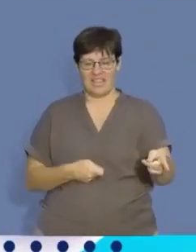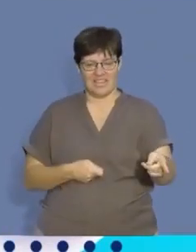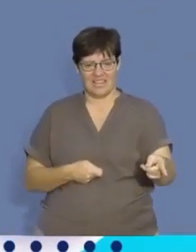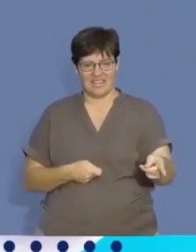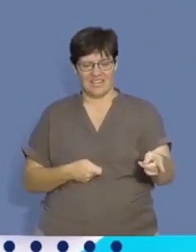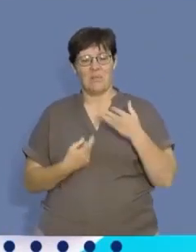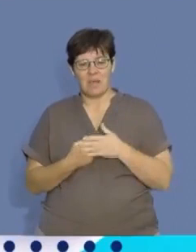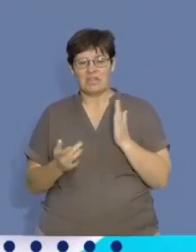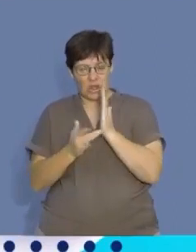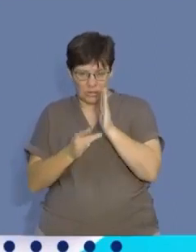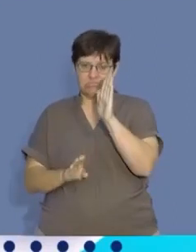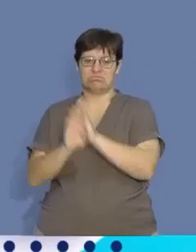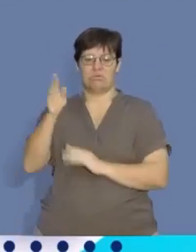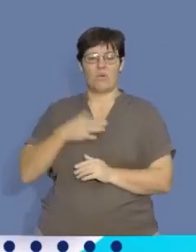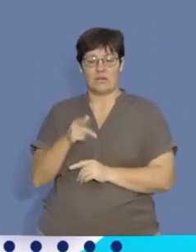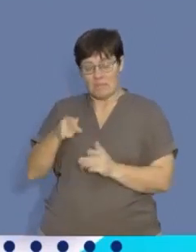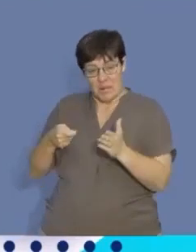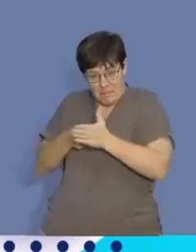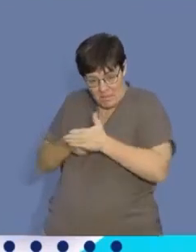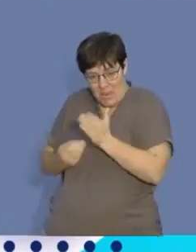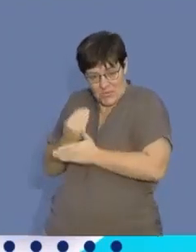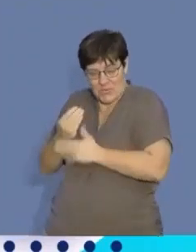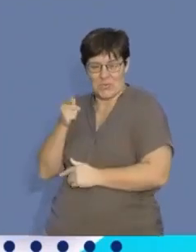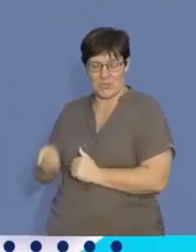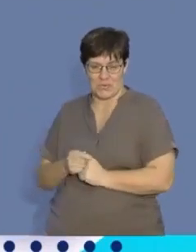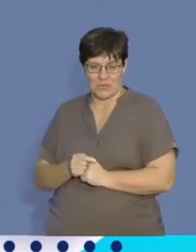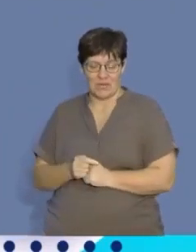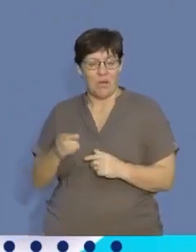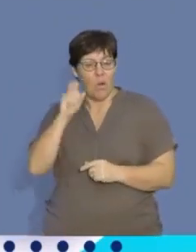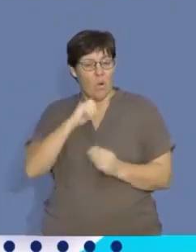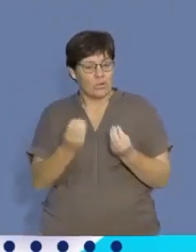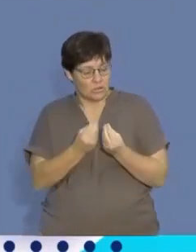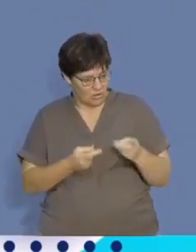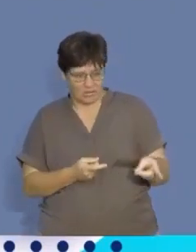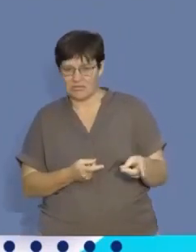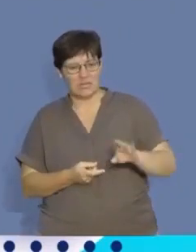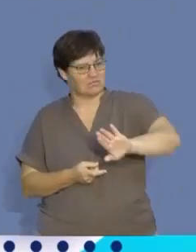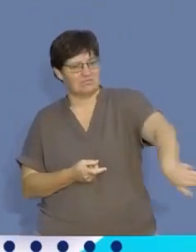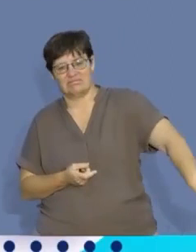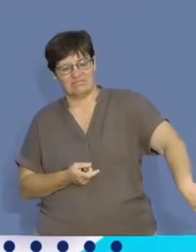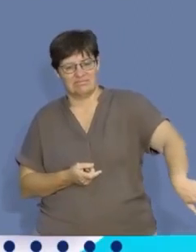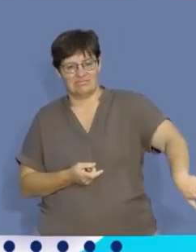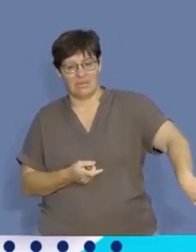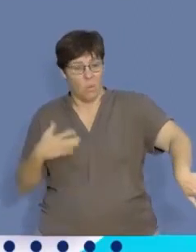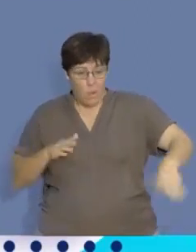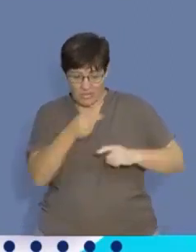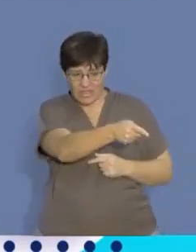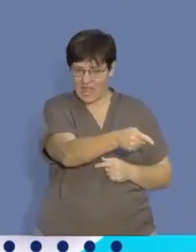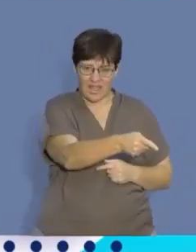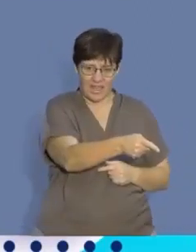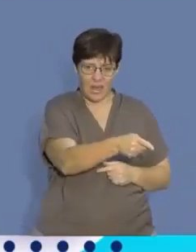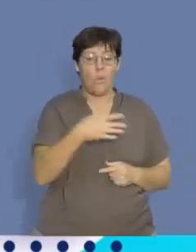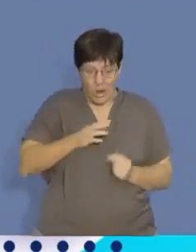in technology or there's an advancement in technology, remember, the old stock will become